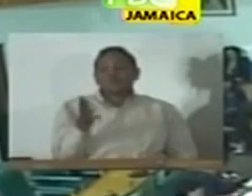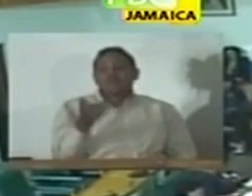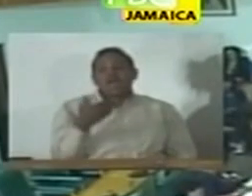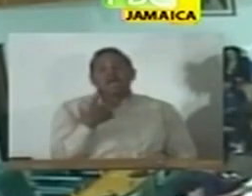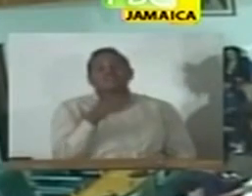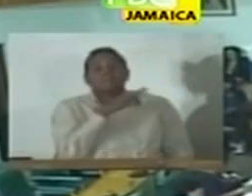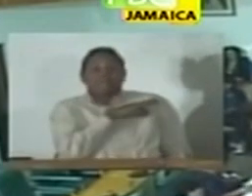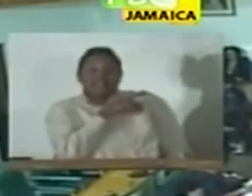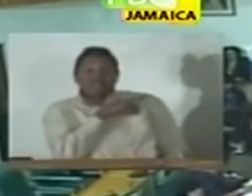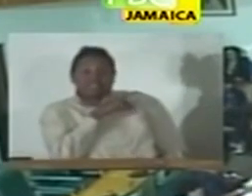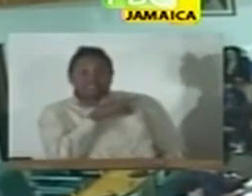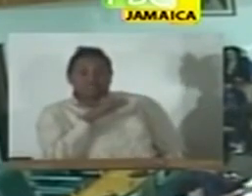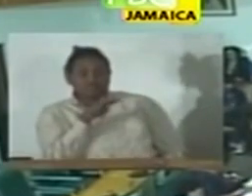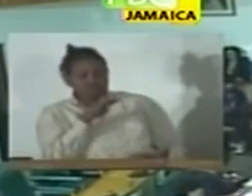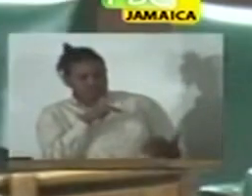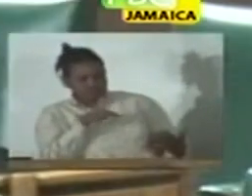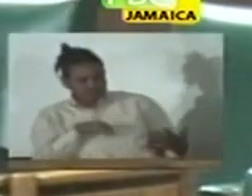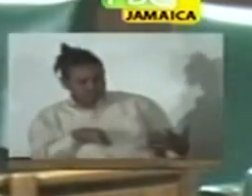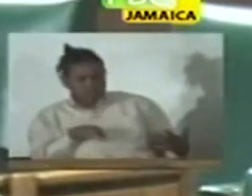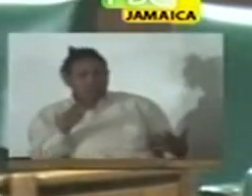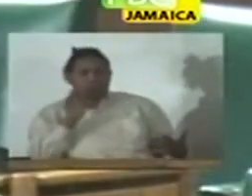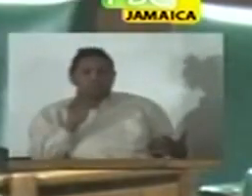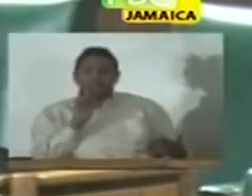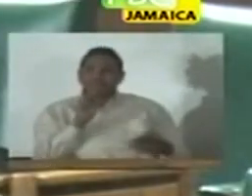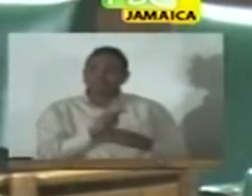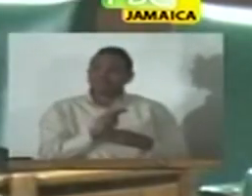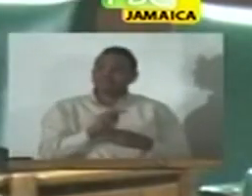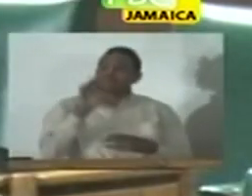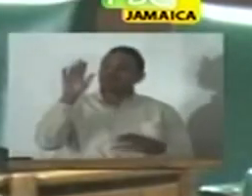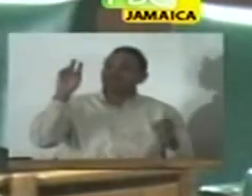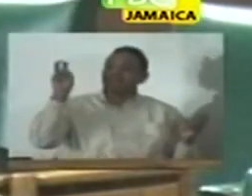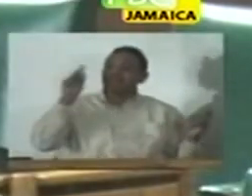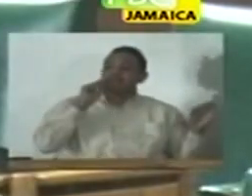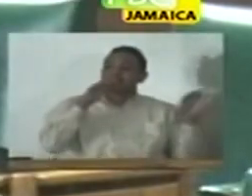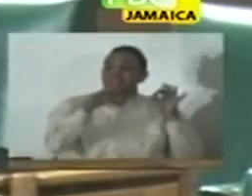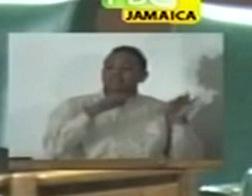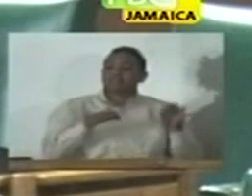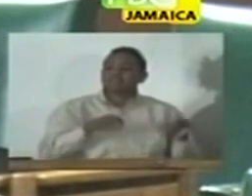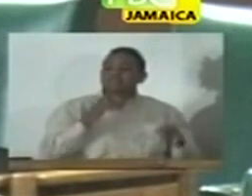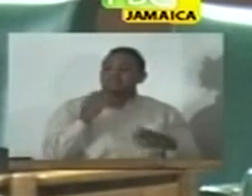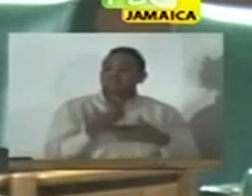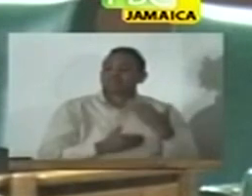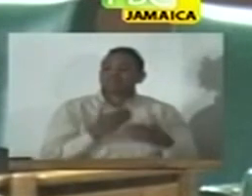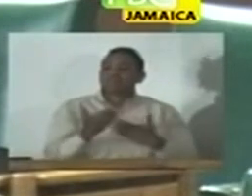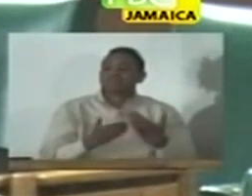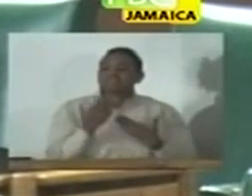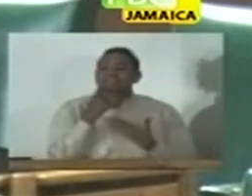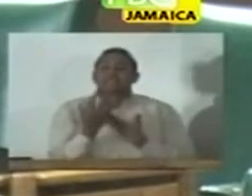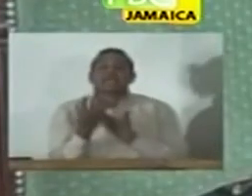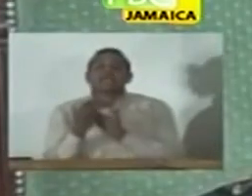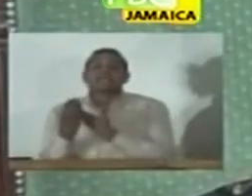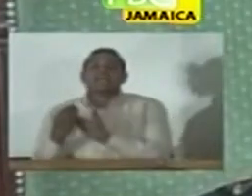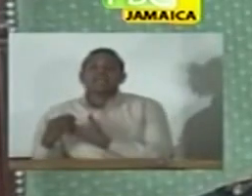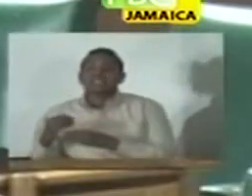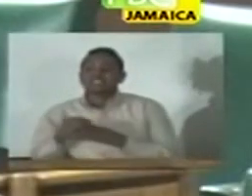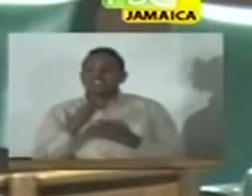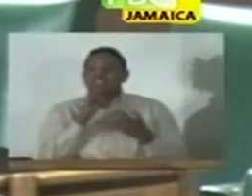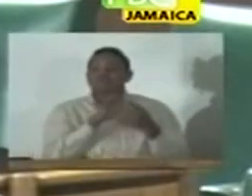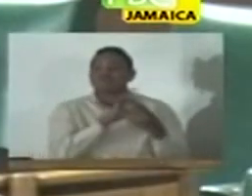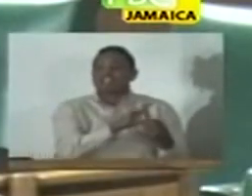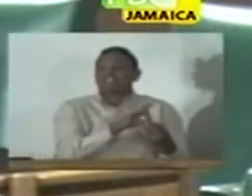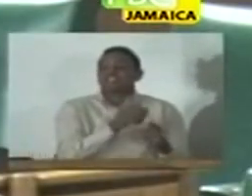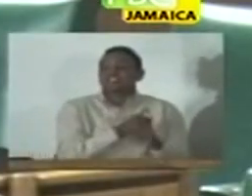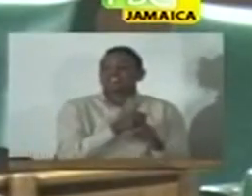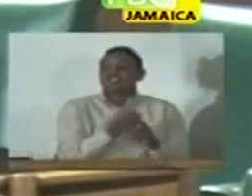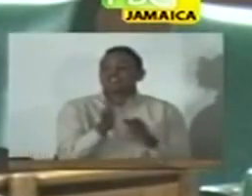the benefit of the Minister of Foreign Affairs outlining the process that engaged in relation to